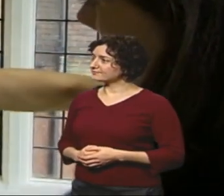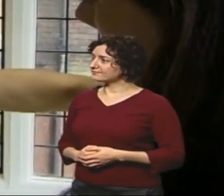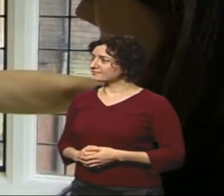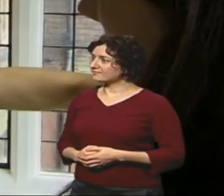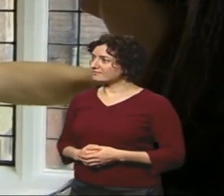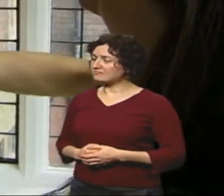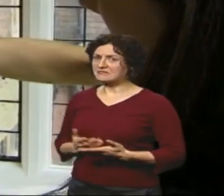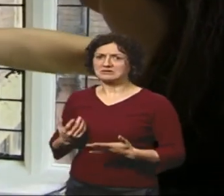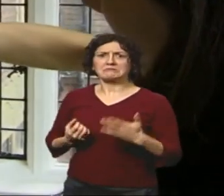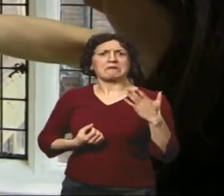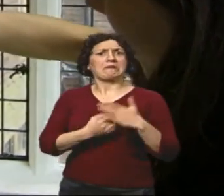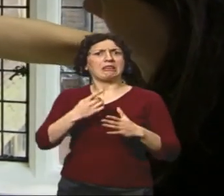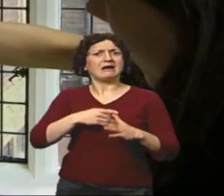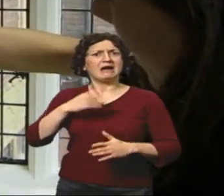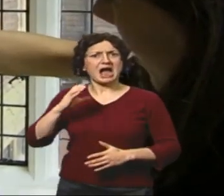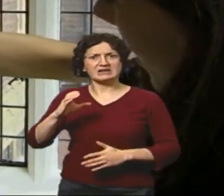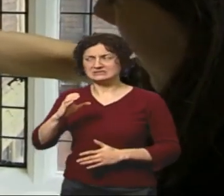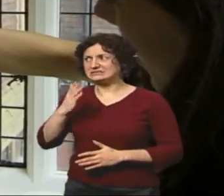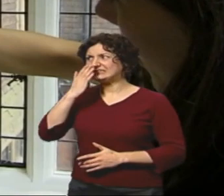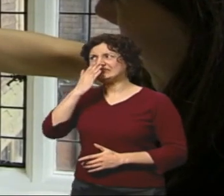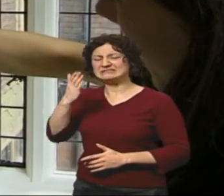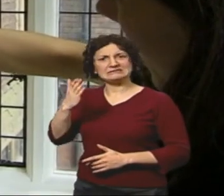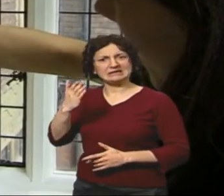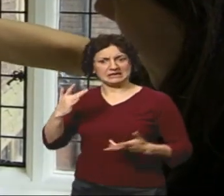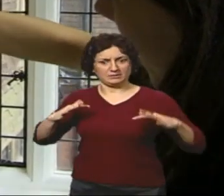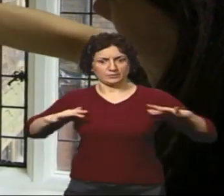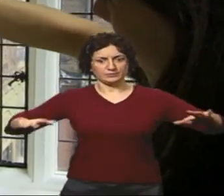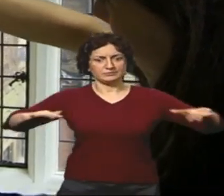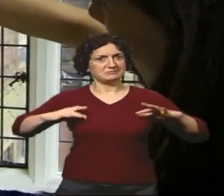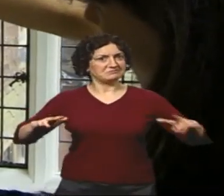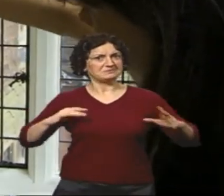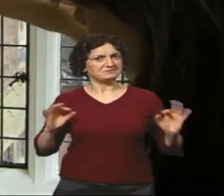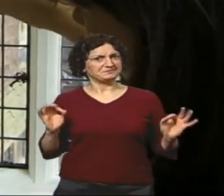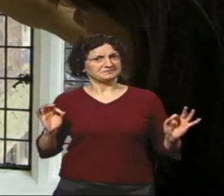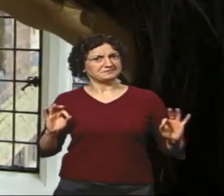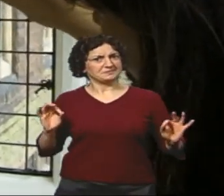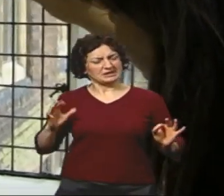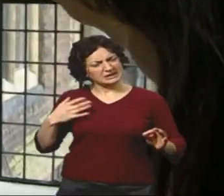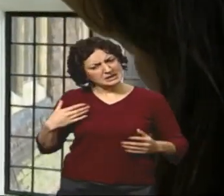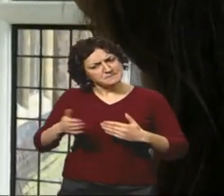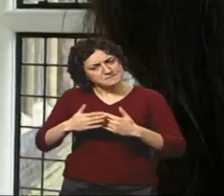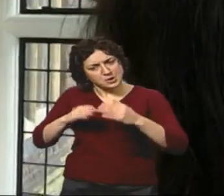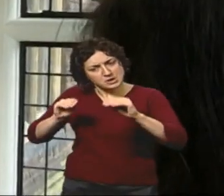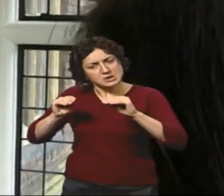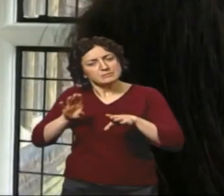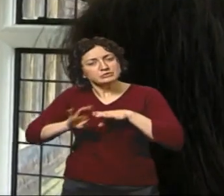accident may have impaired this natural ability, and so it was important that this bat got as much flying practice as possible.